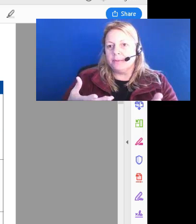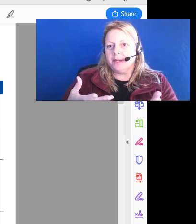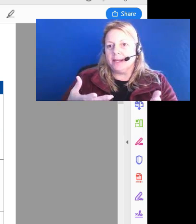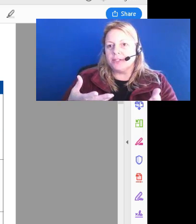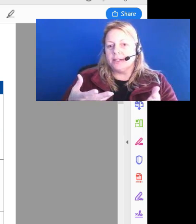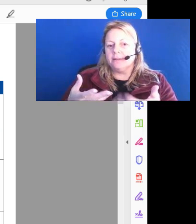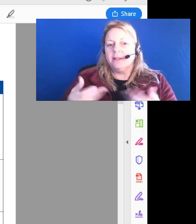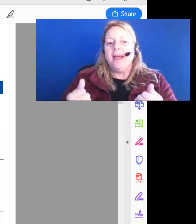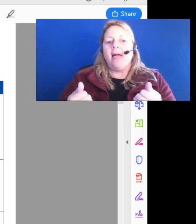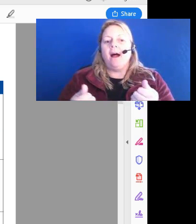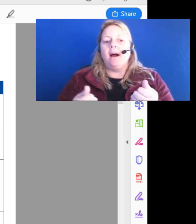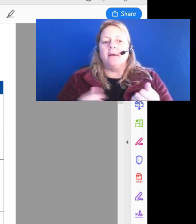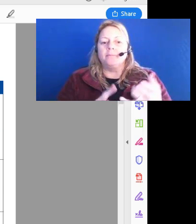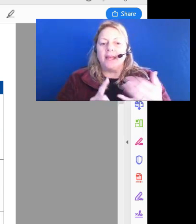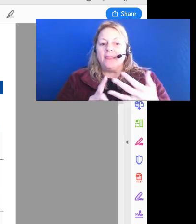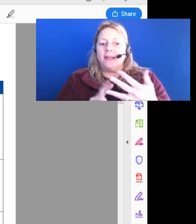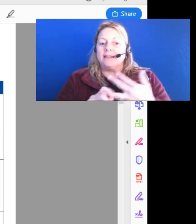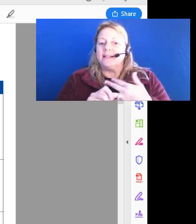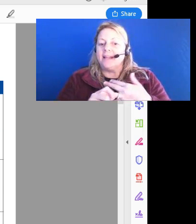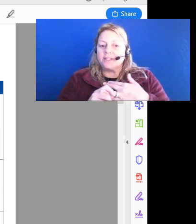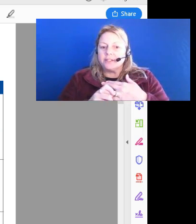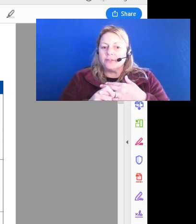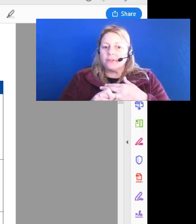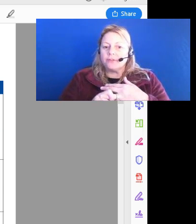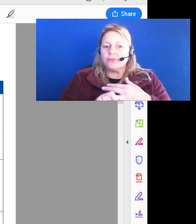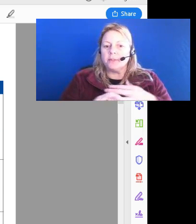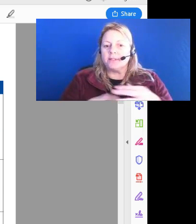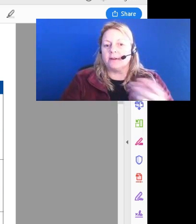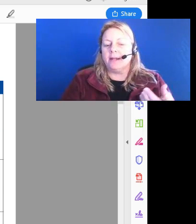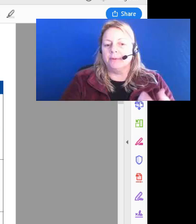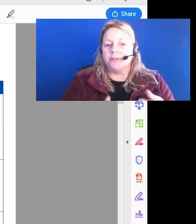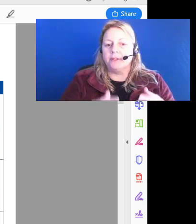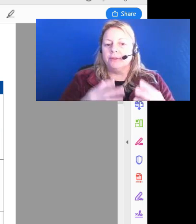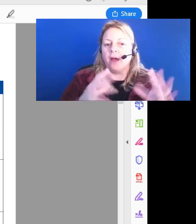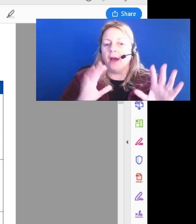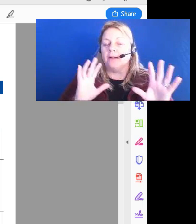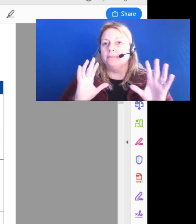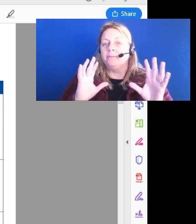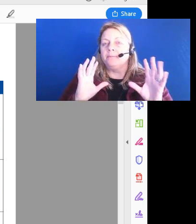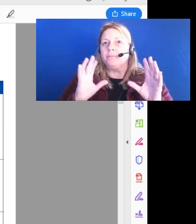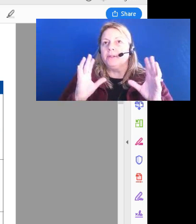interpersonal communication, and then connections. Students are able to